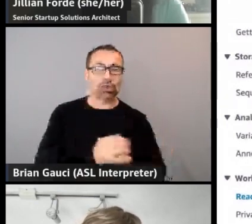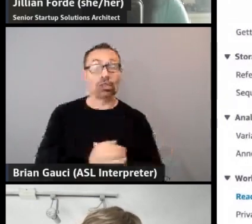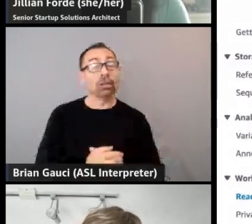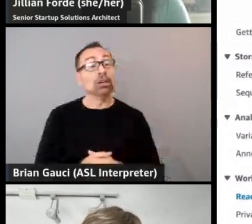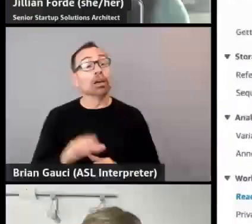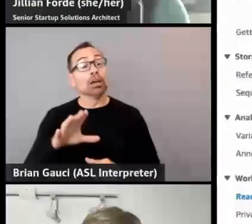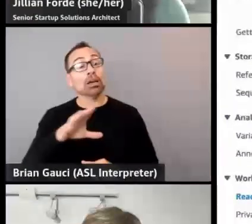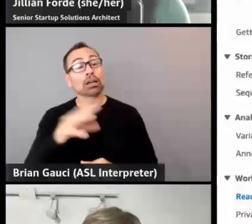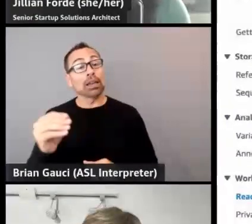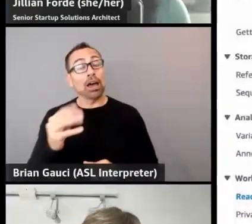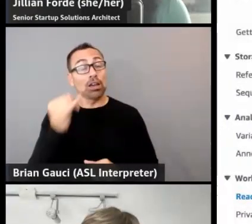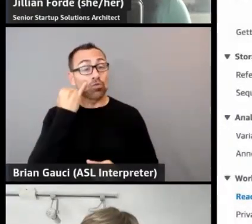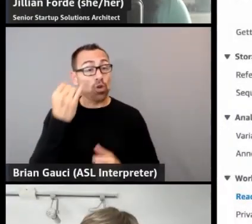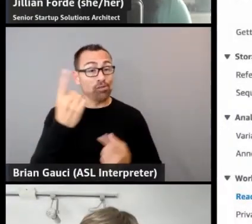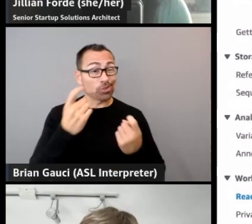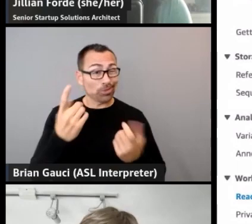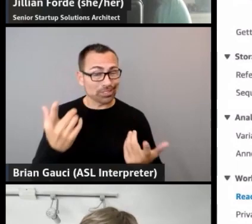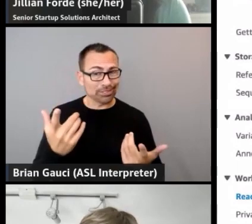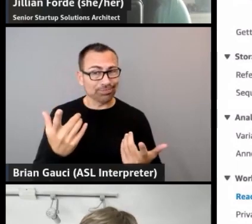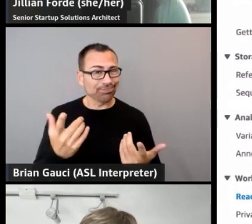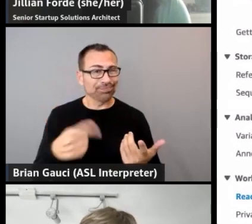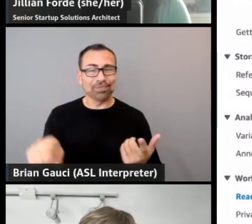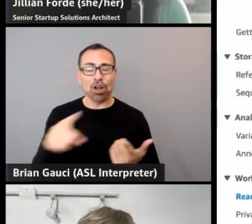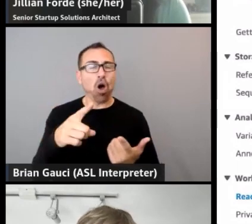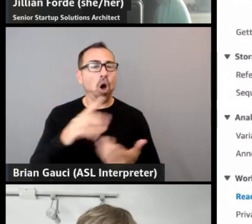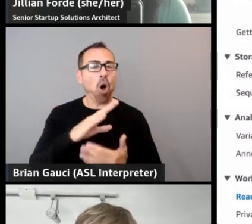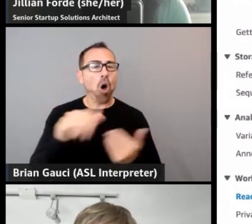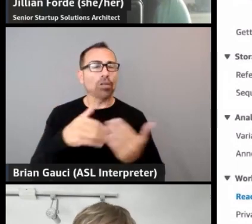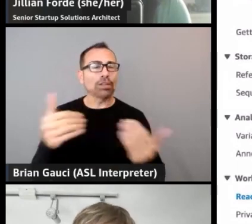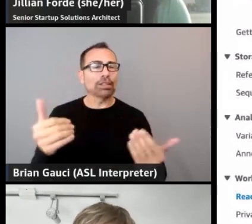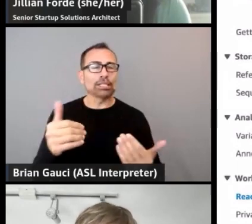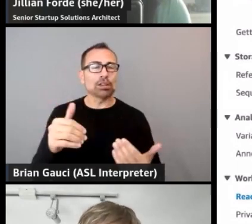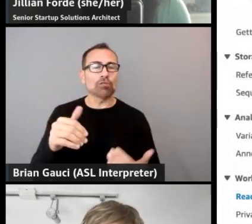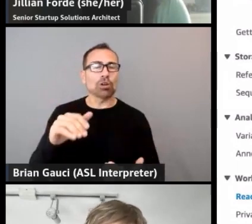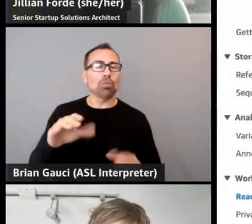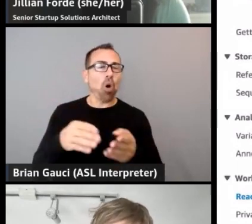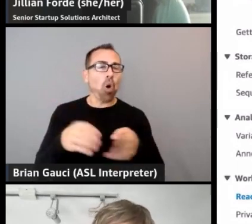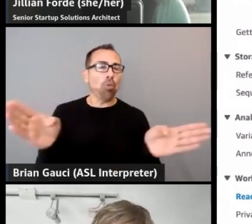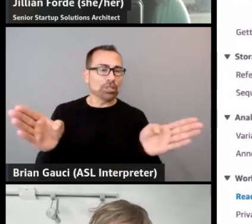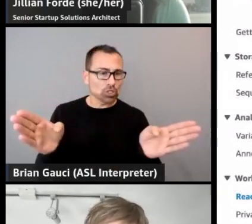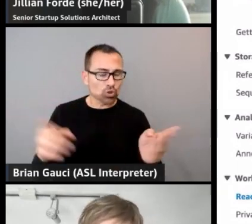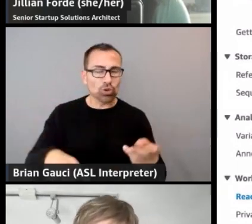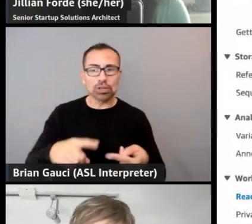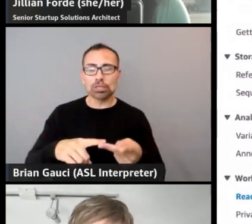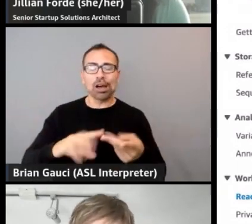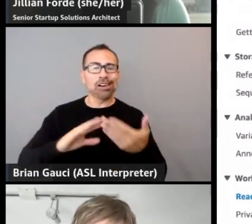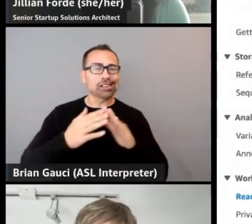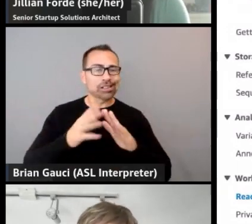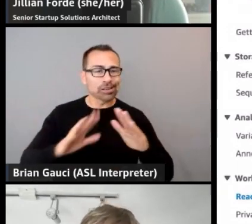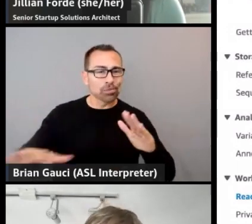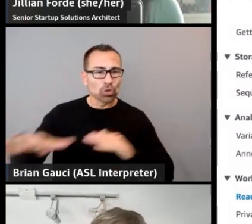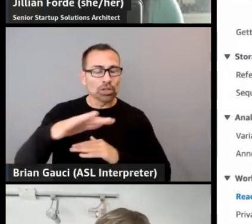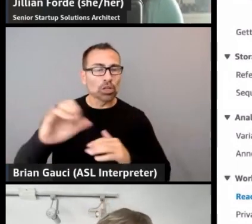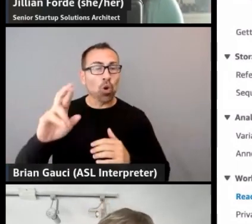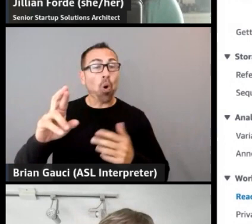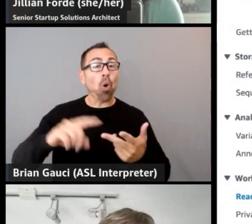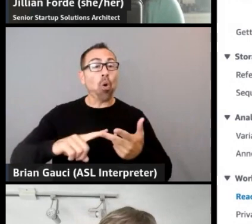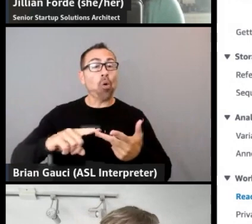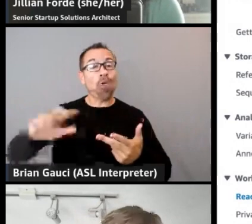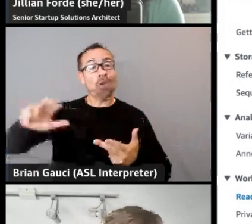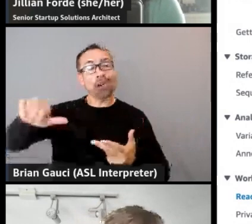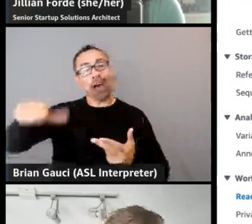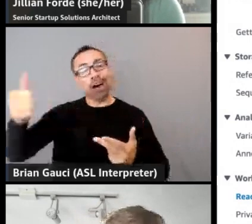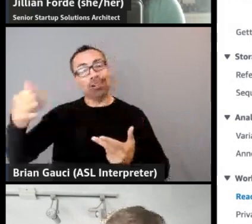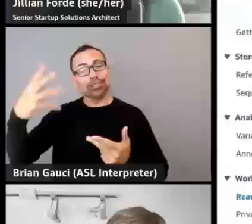either open source community pipelines or from third-party software companies, we also link